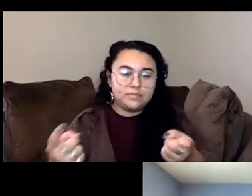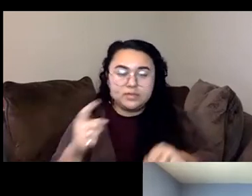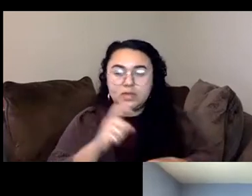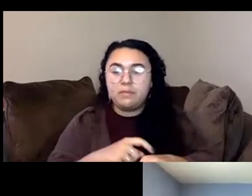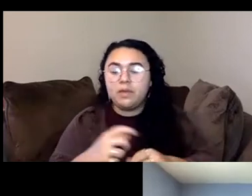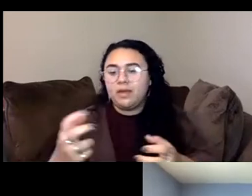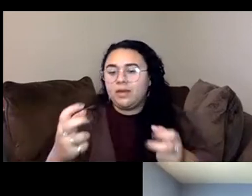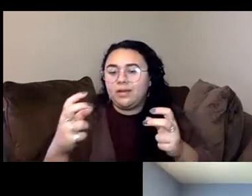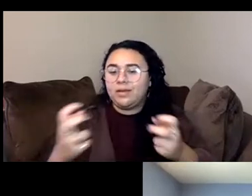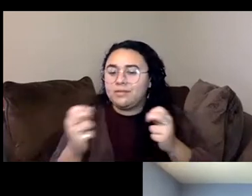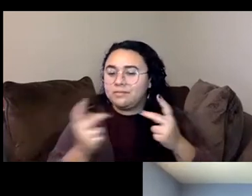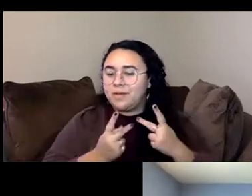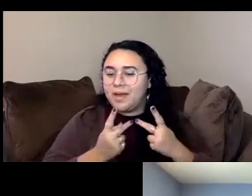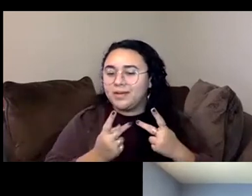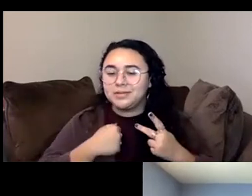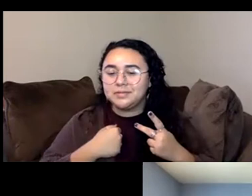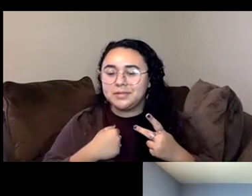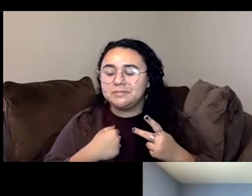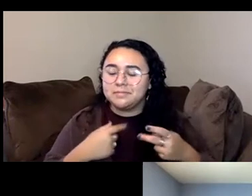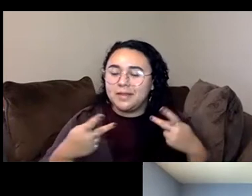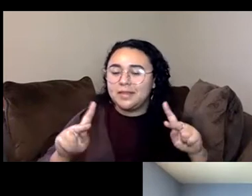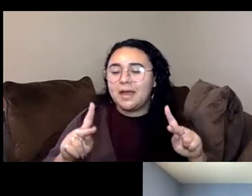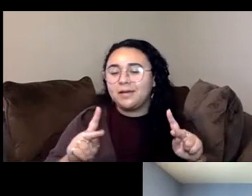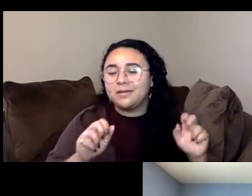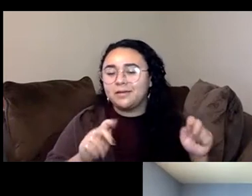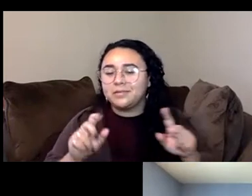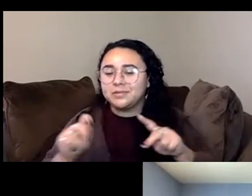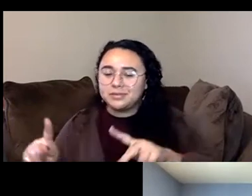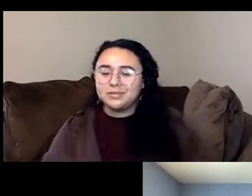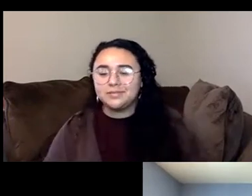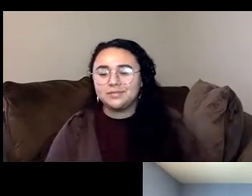to me in these opportunities.